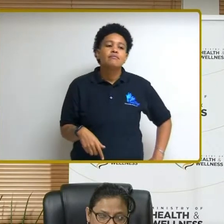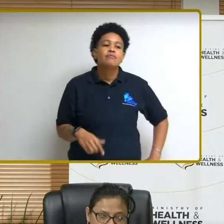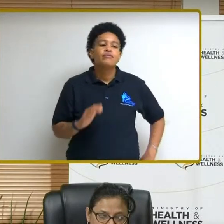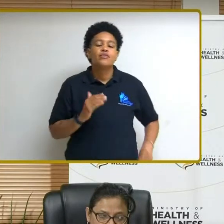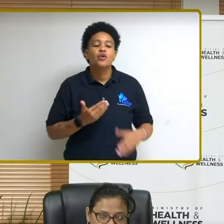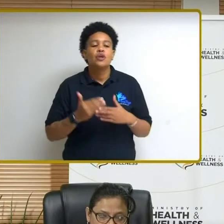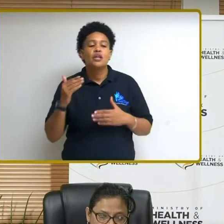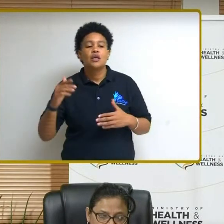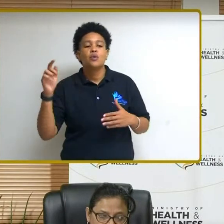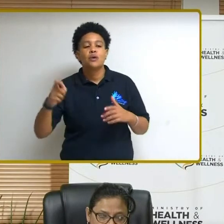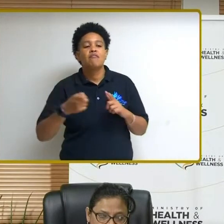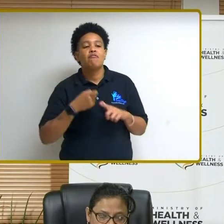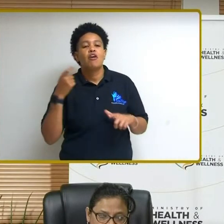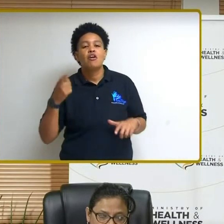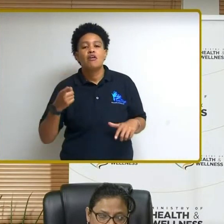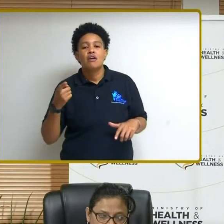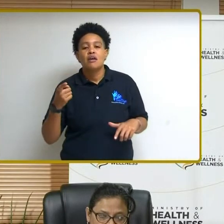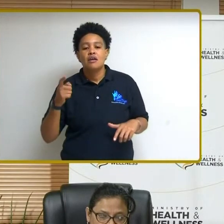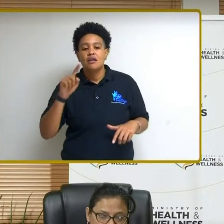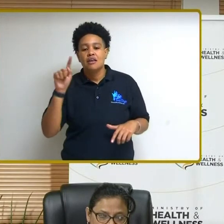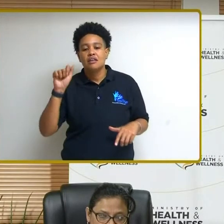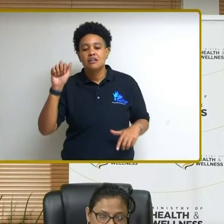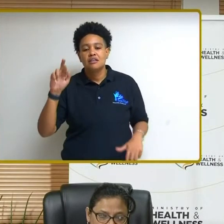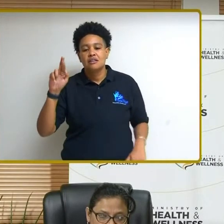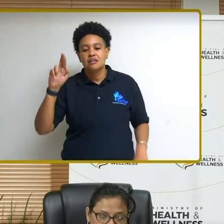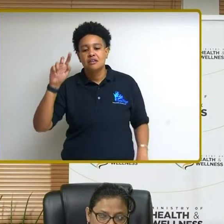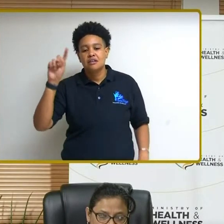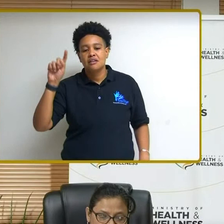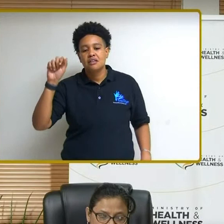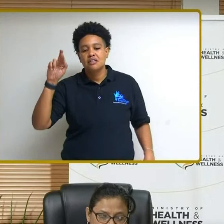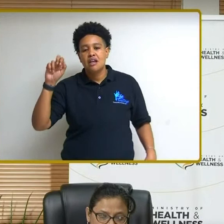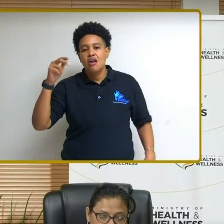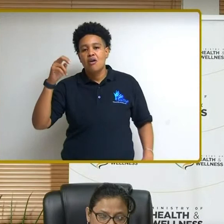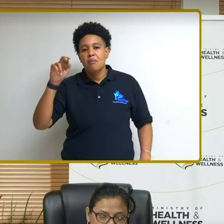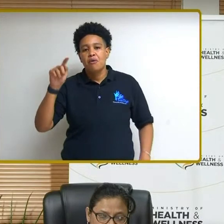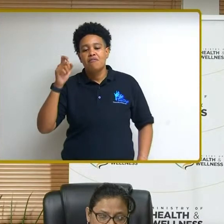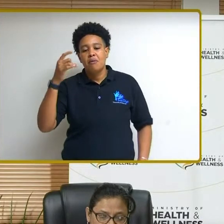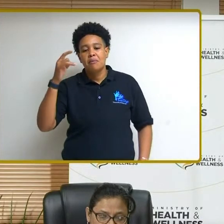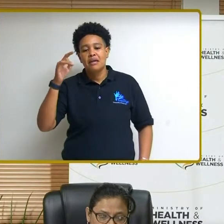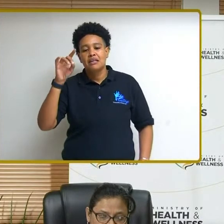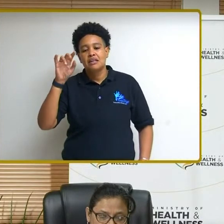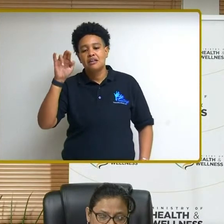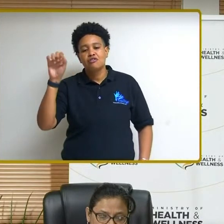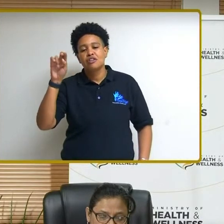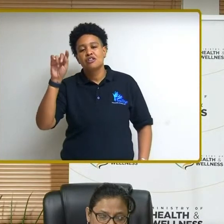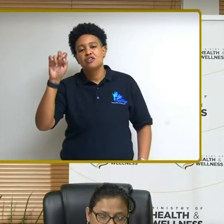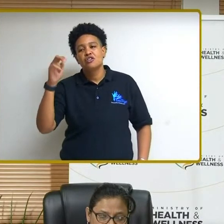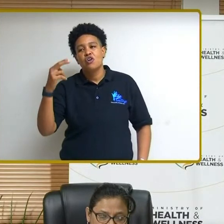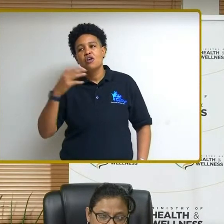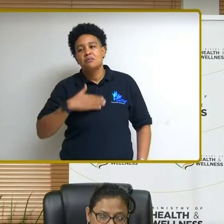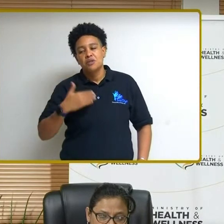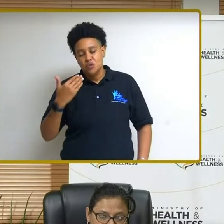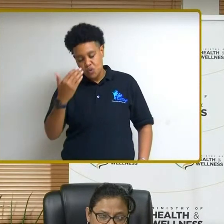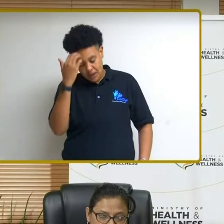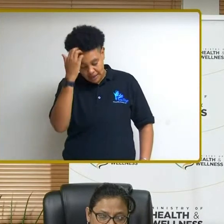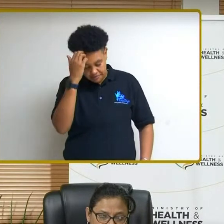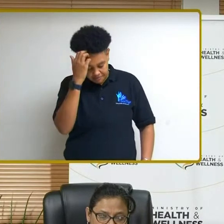Our next question comes to us from Zara Burton, also from 18 Degrees North. Zara, please go ahead.